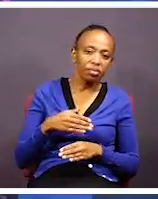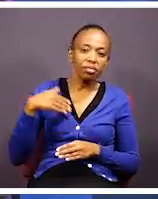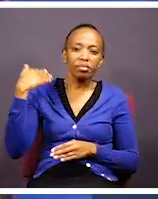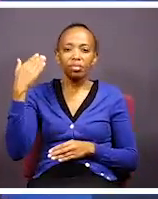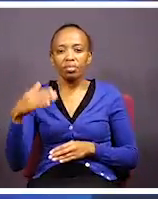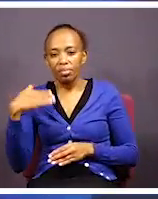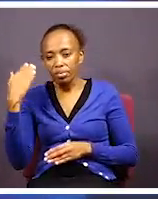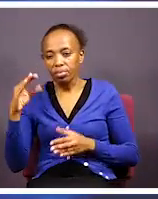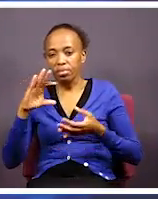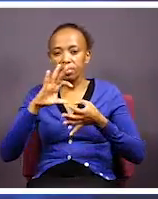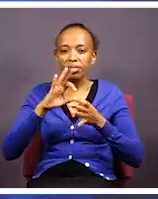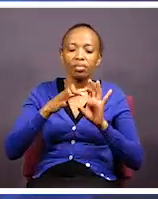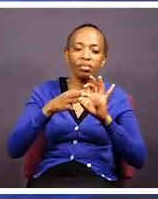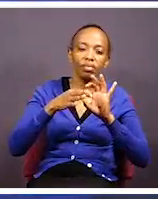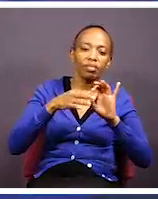is